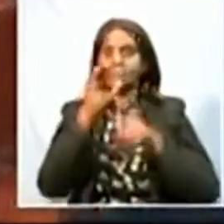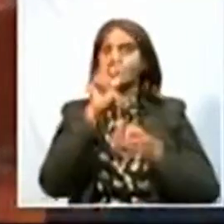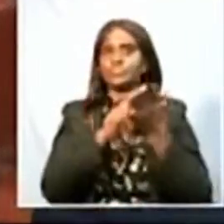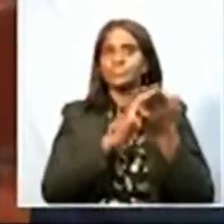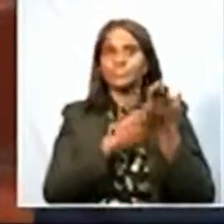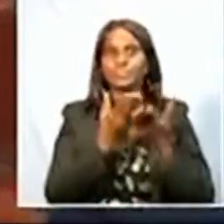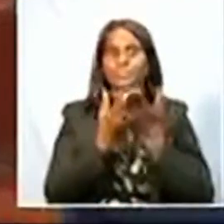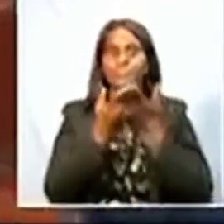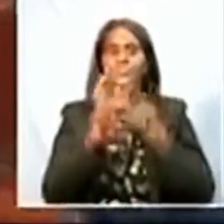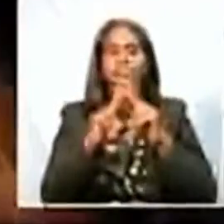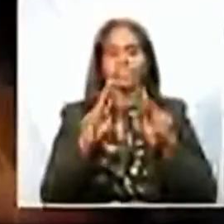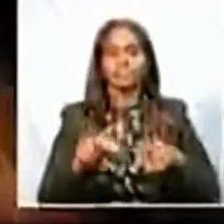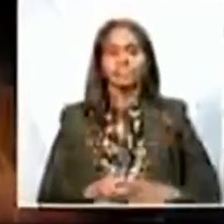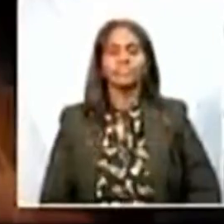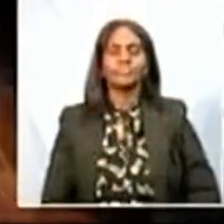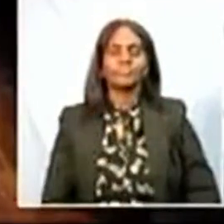picture.